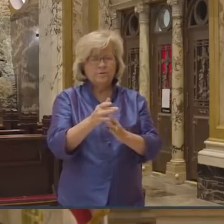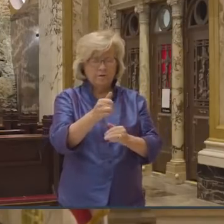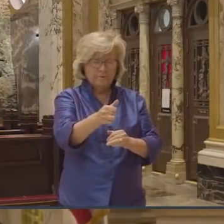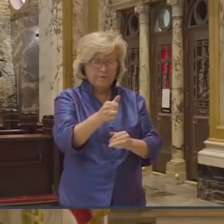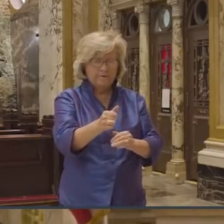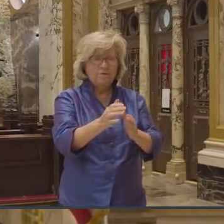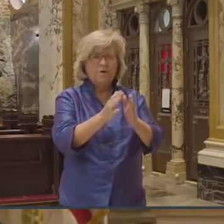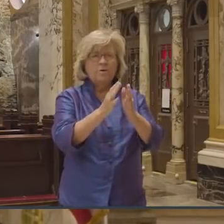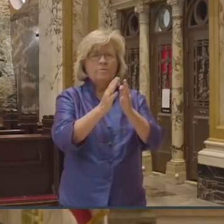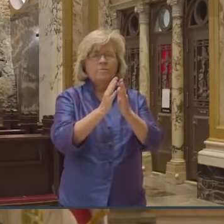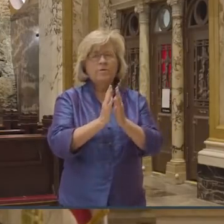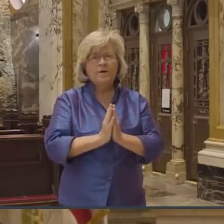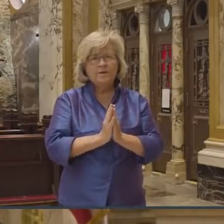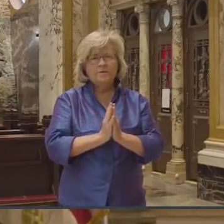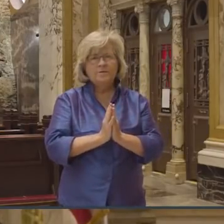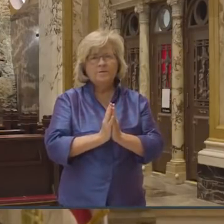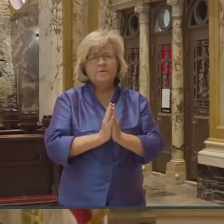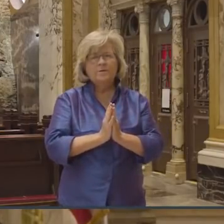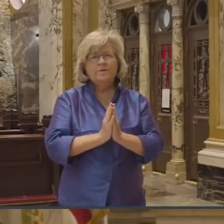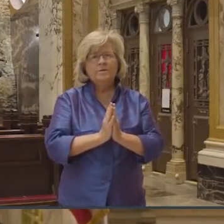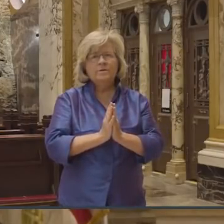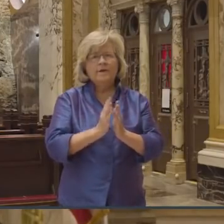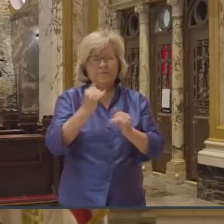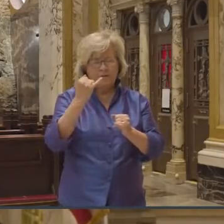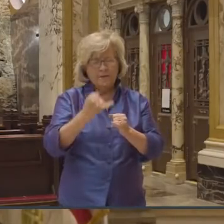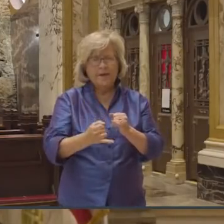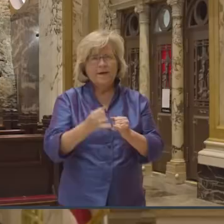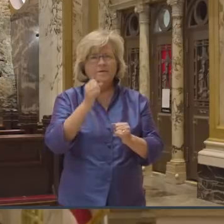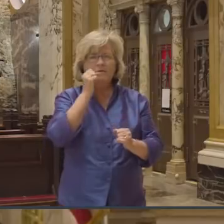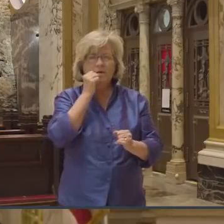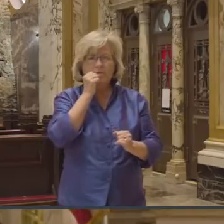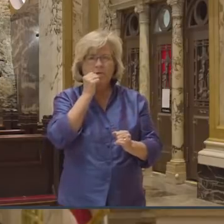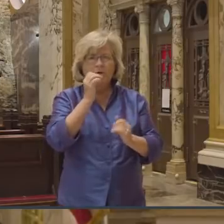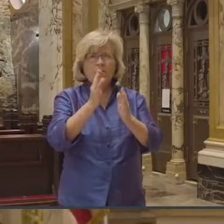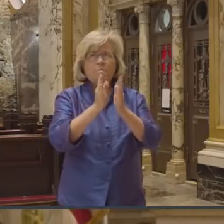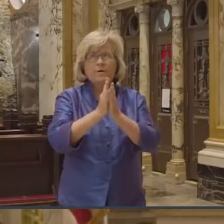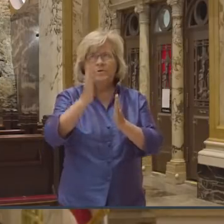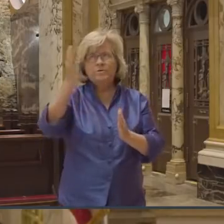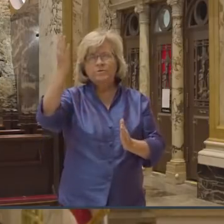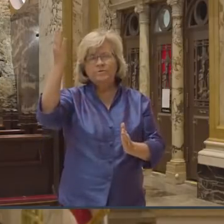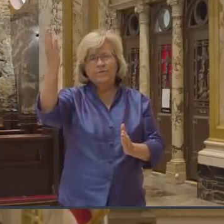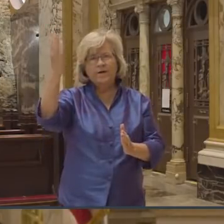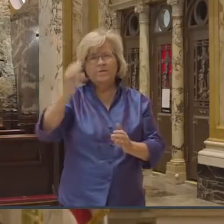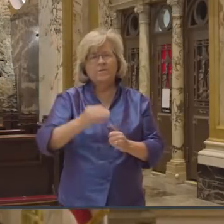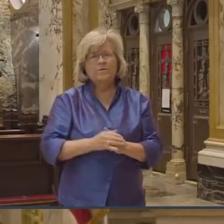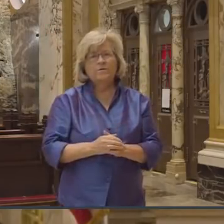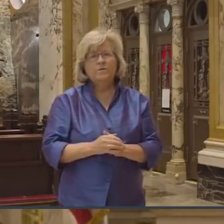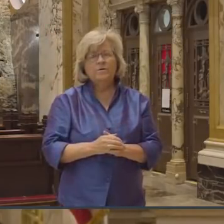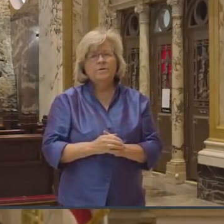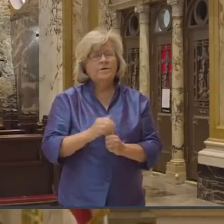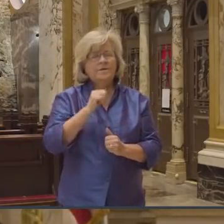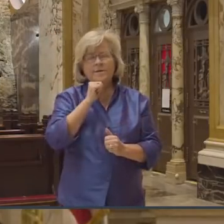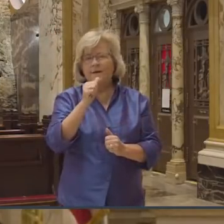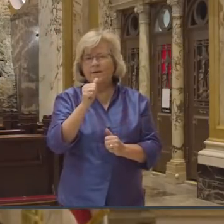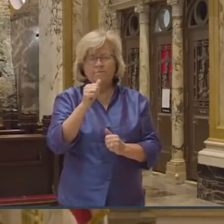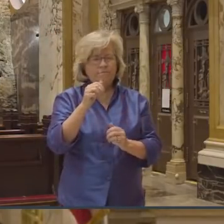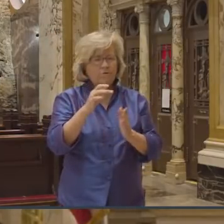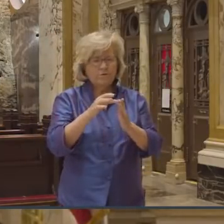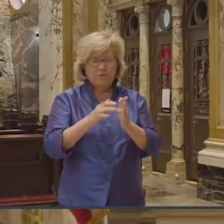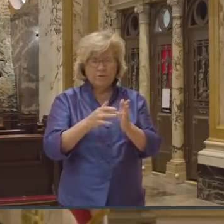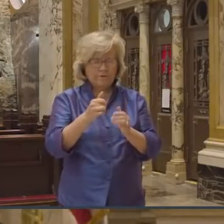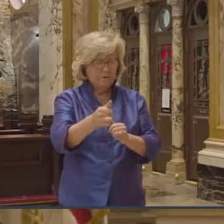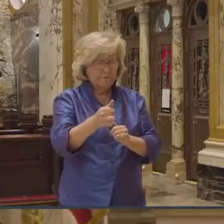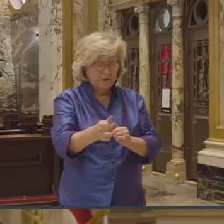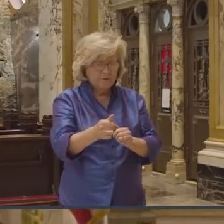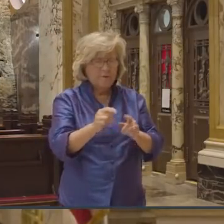praying in that great priestly prayer at the Last Supper, a prayer to his Father. It is a prayer not for himself, but